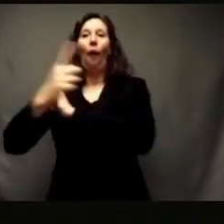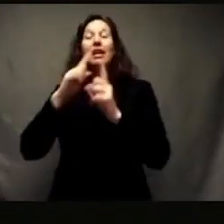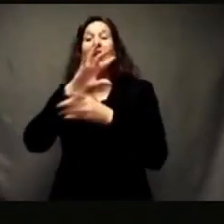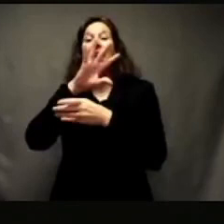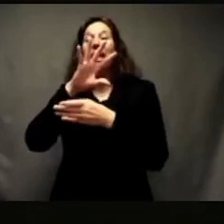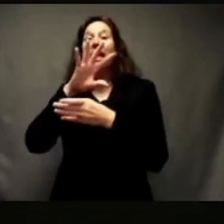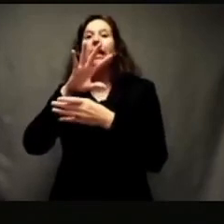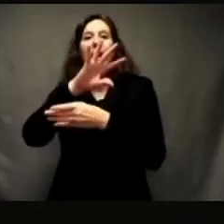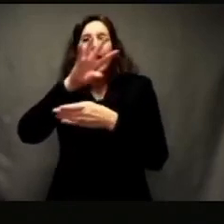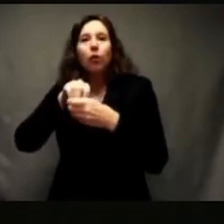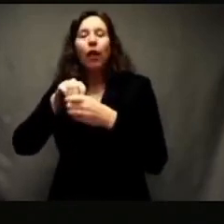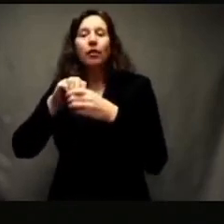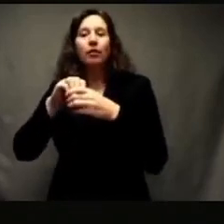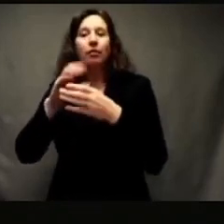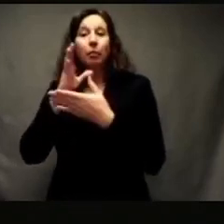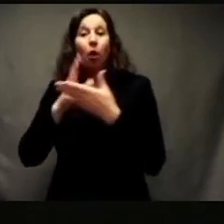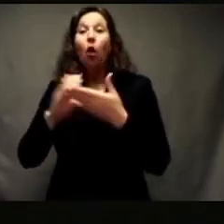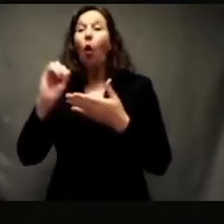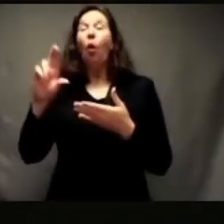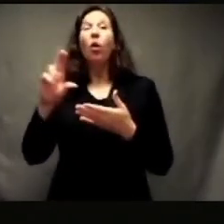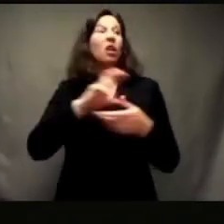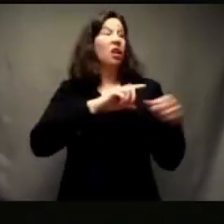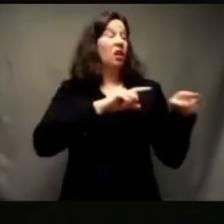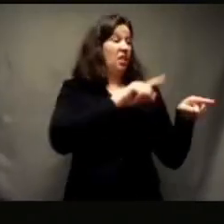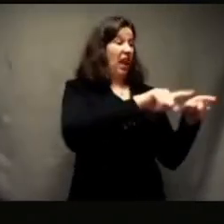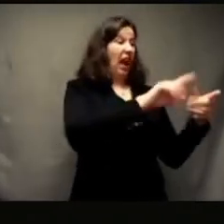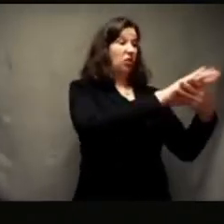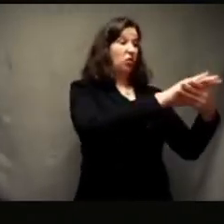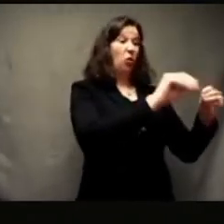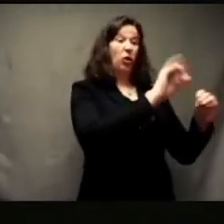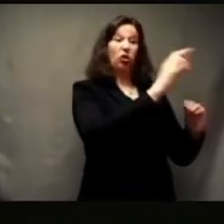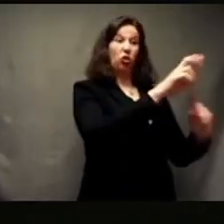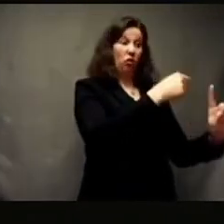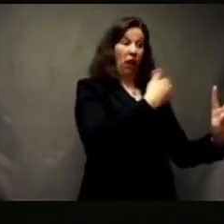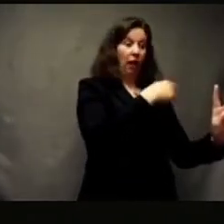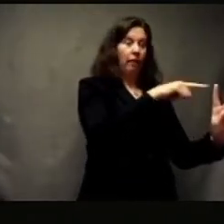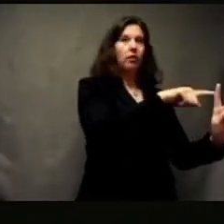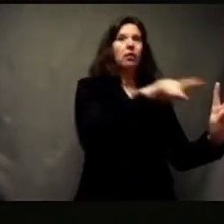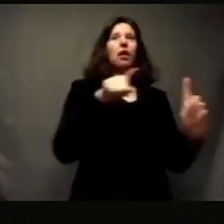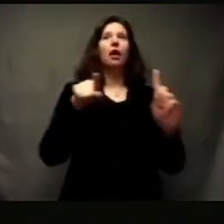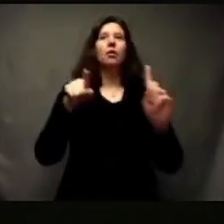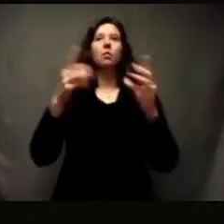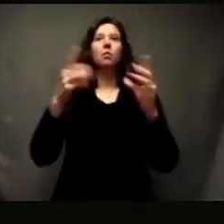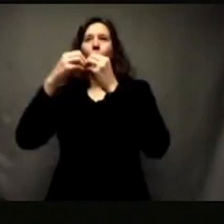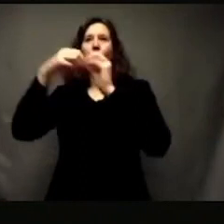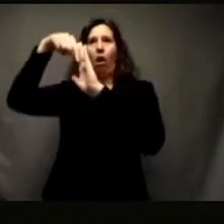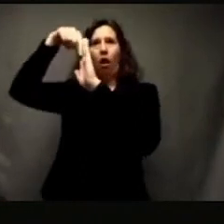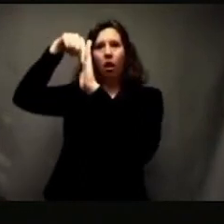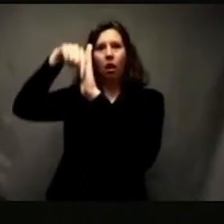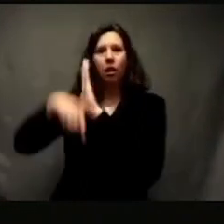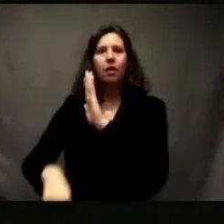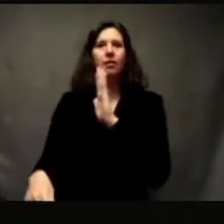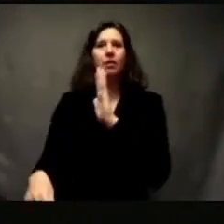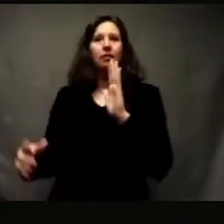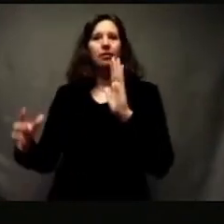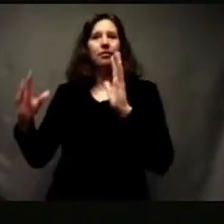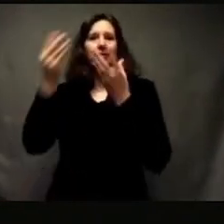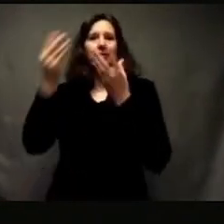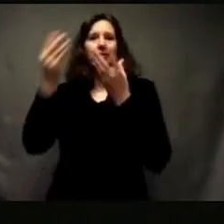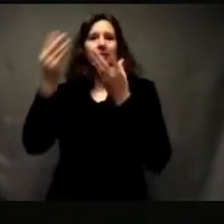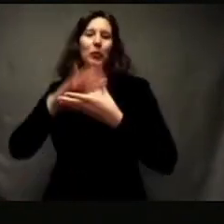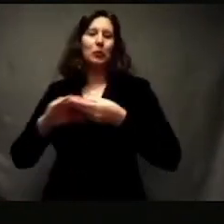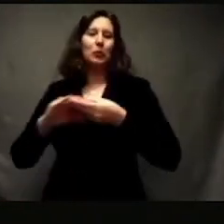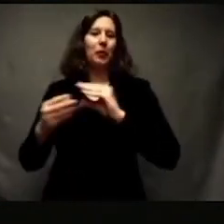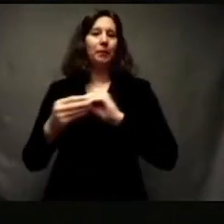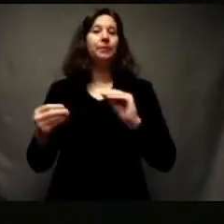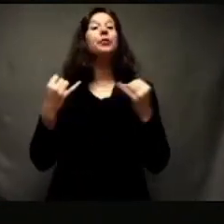to the story, or just retelling your story in a more expansive way. So now we're going to transition. We're going to